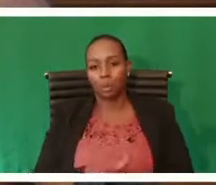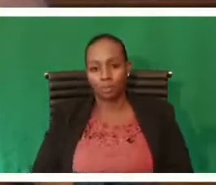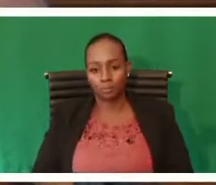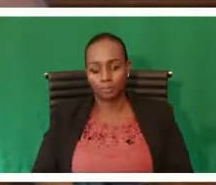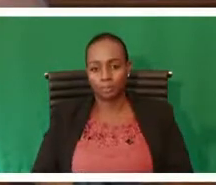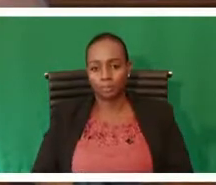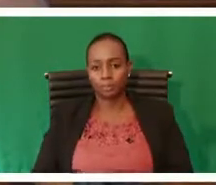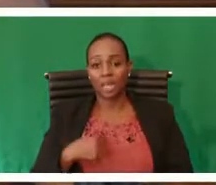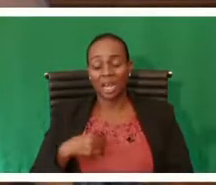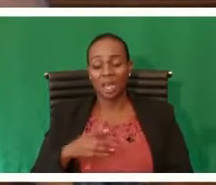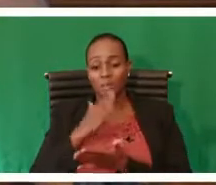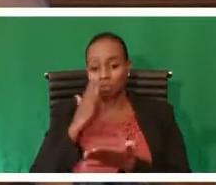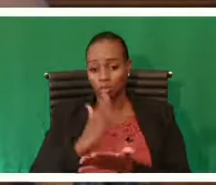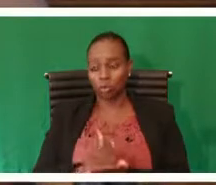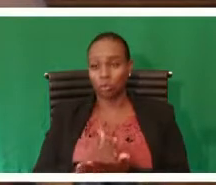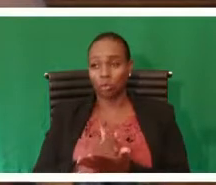sure